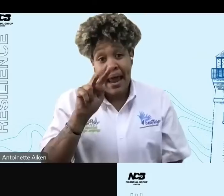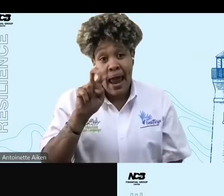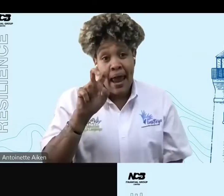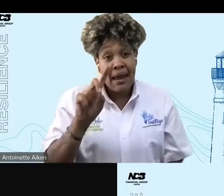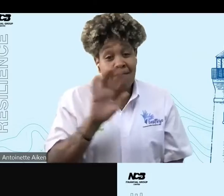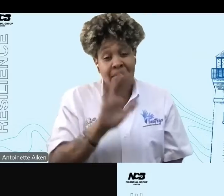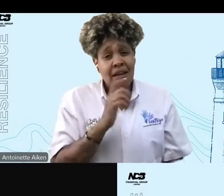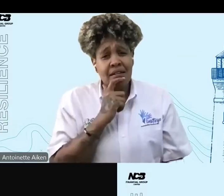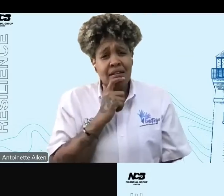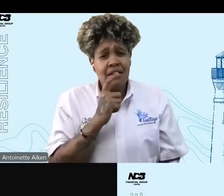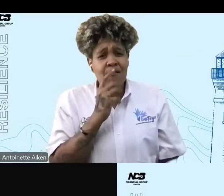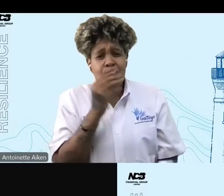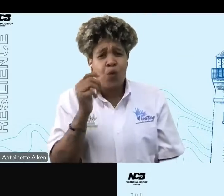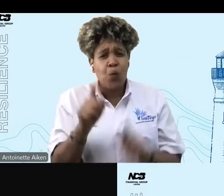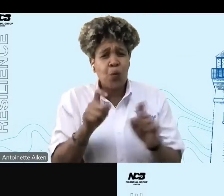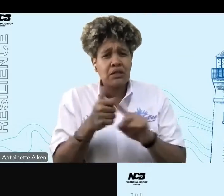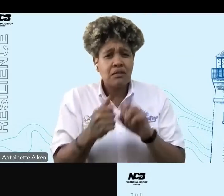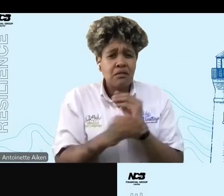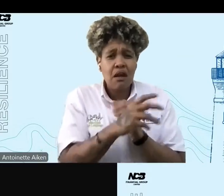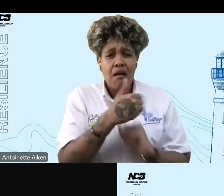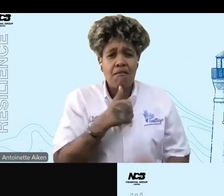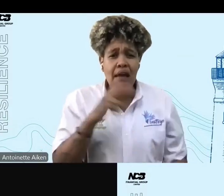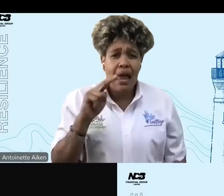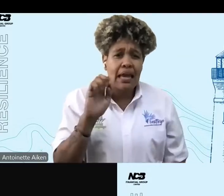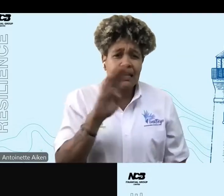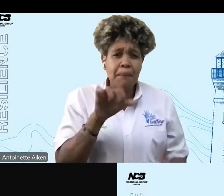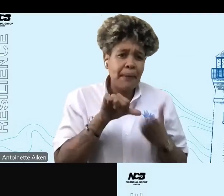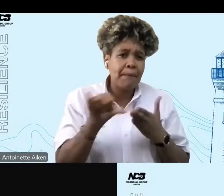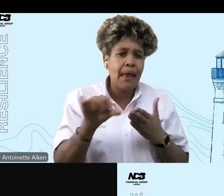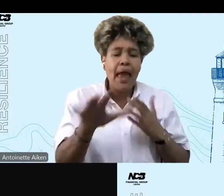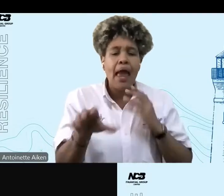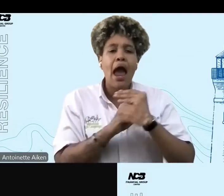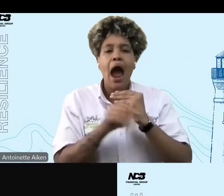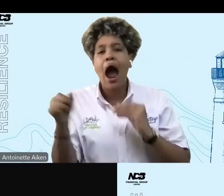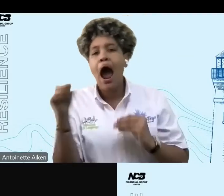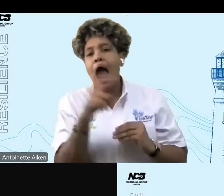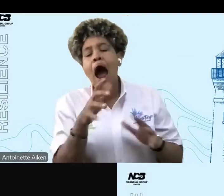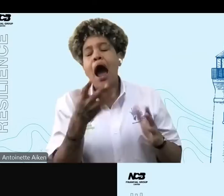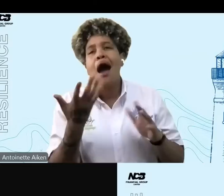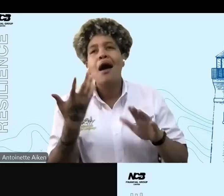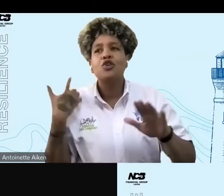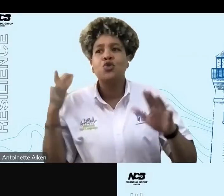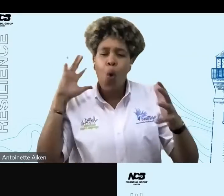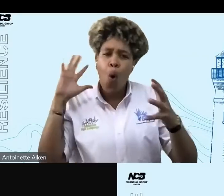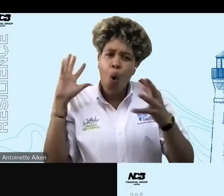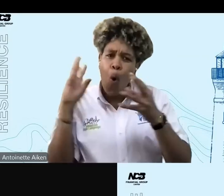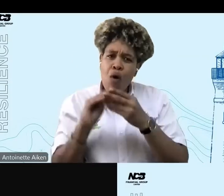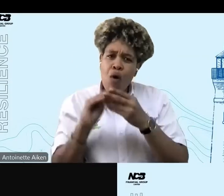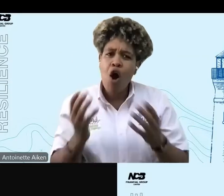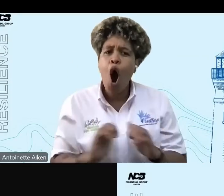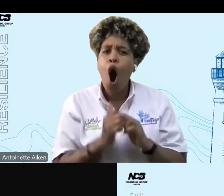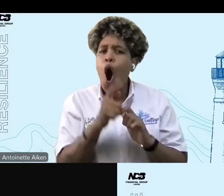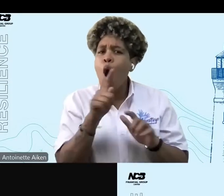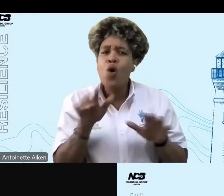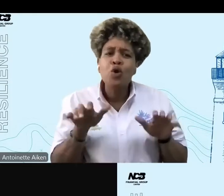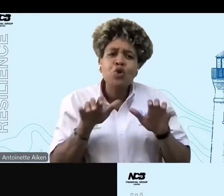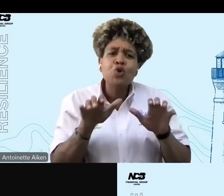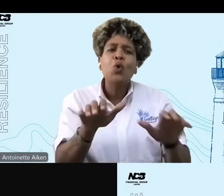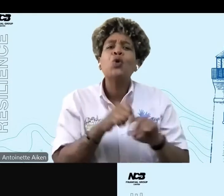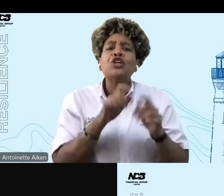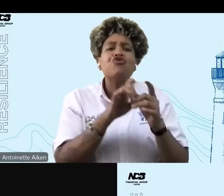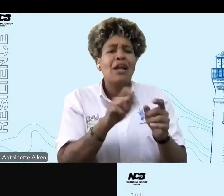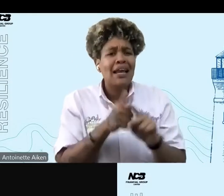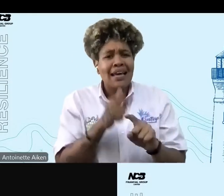is, there are a few questions that he has about NCB Pay, just asking about overall, how it's been doing in terms